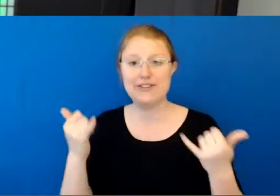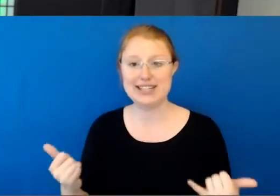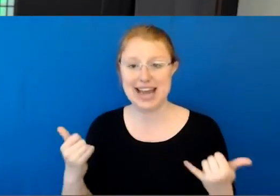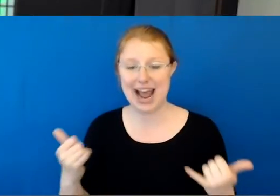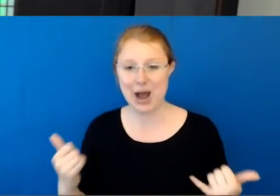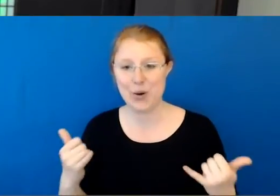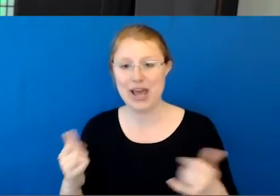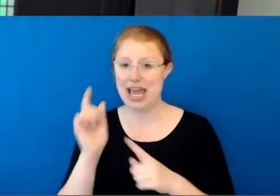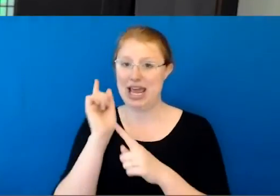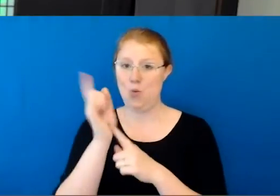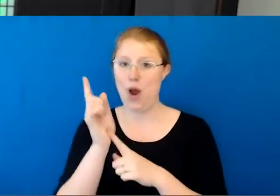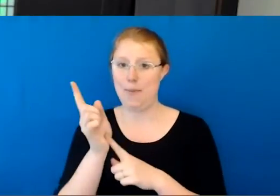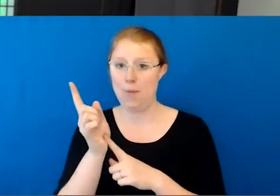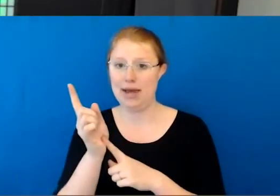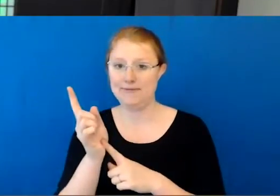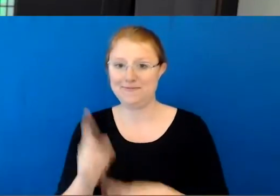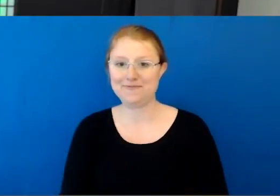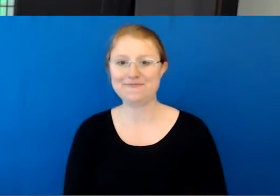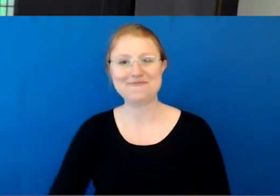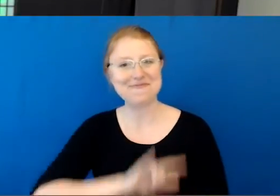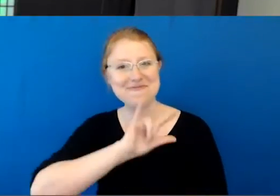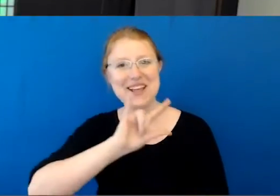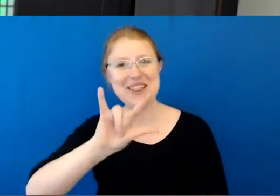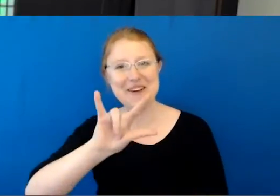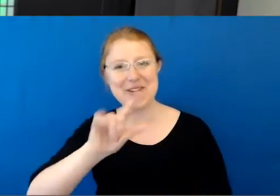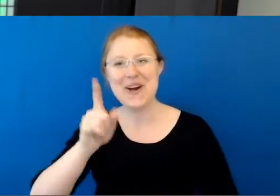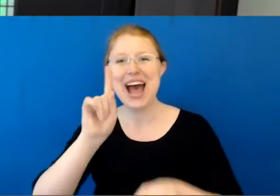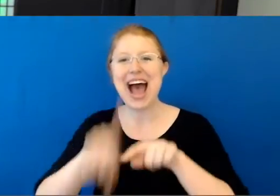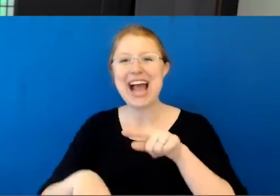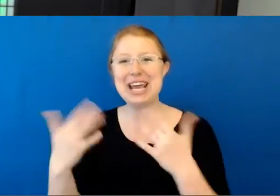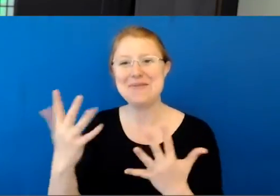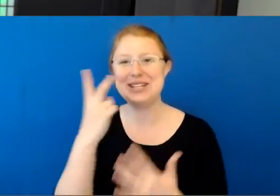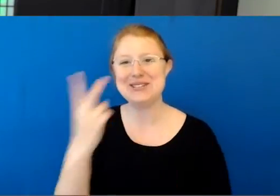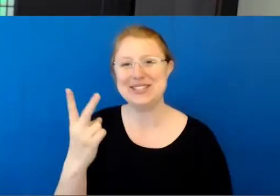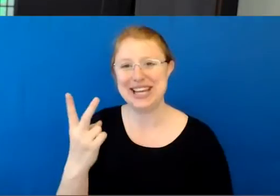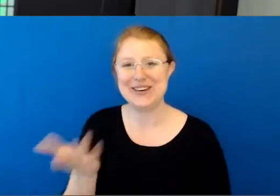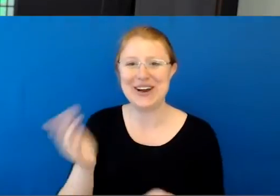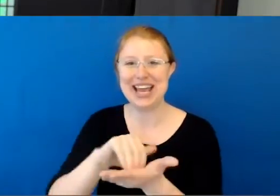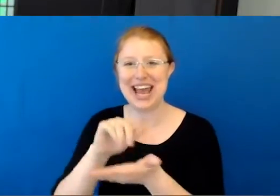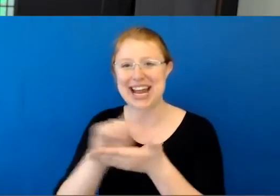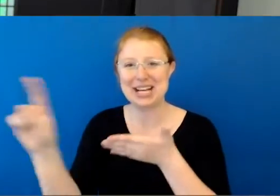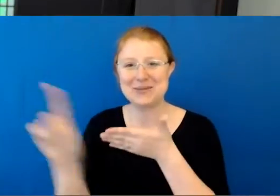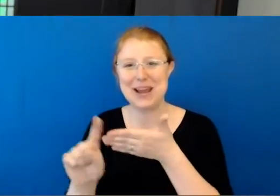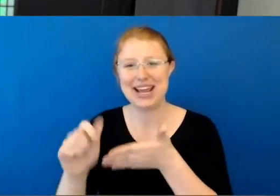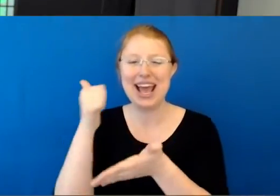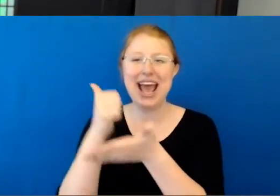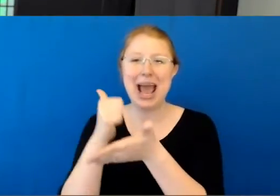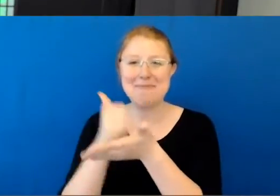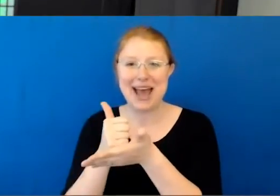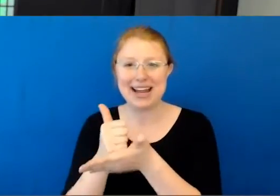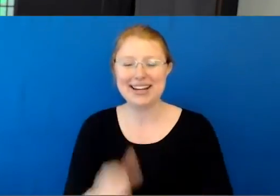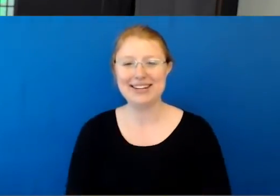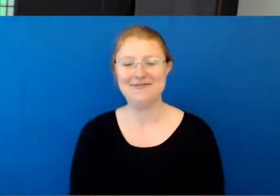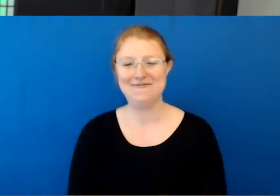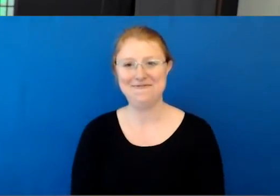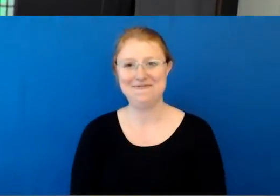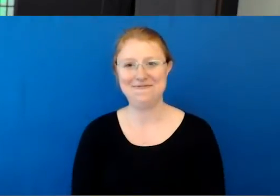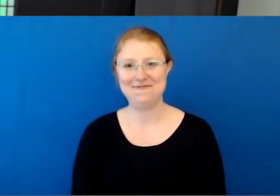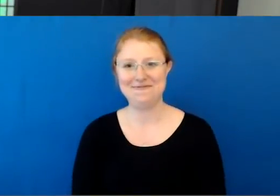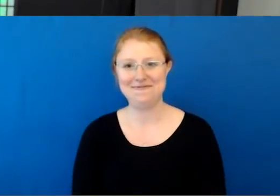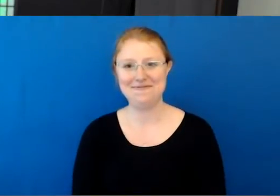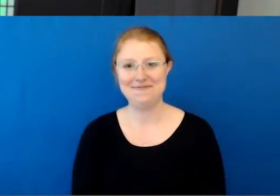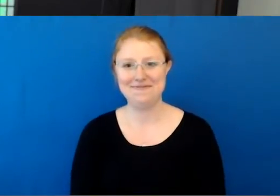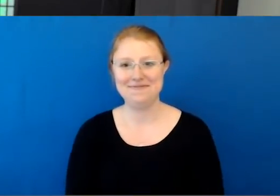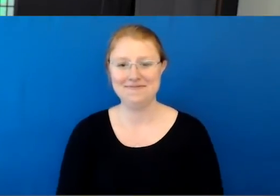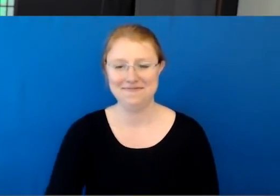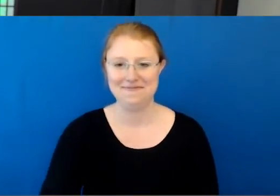your mom know and your wives know how special they are to you. So God bless you. We're going to get ready and we're going to close out the